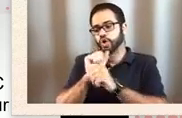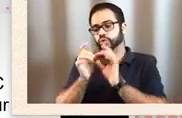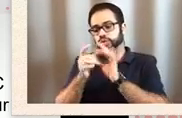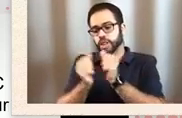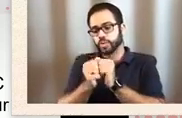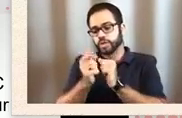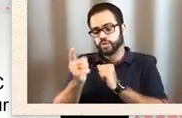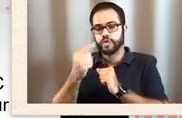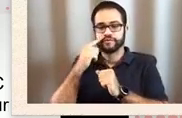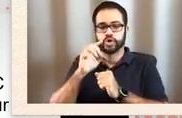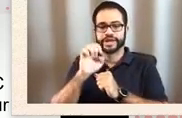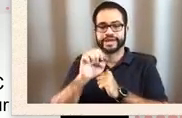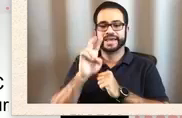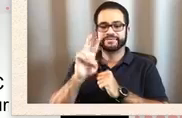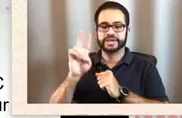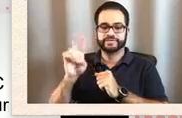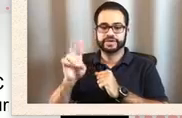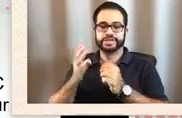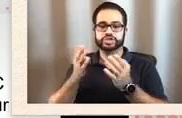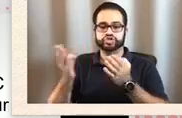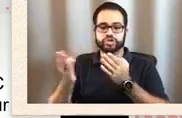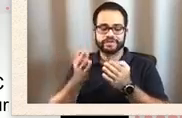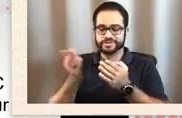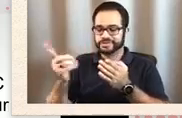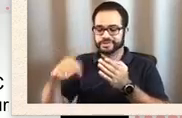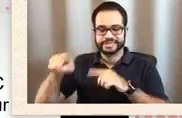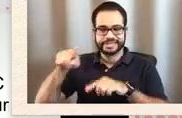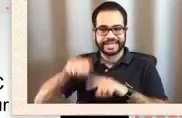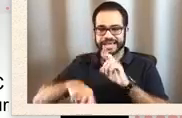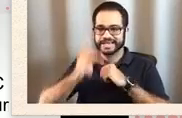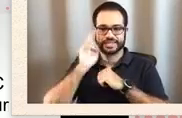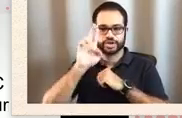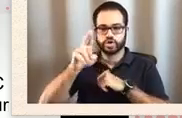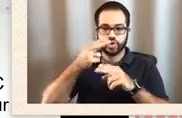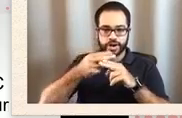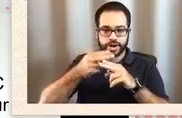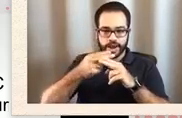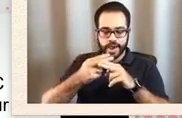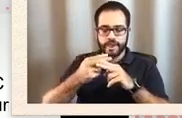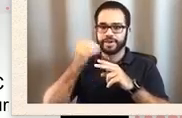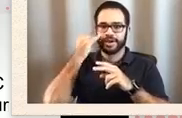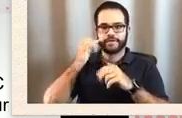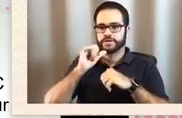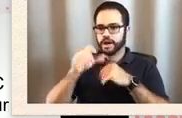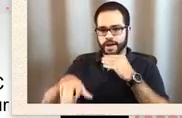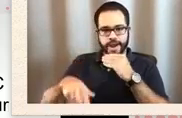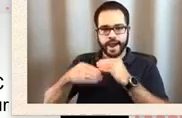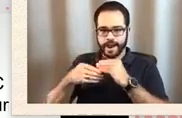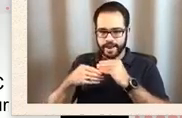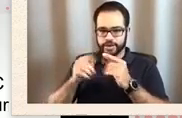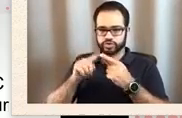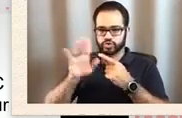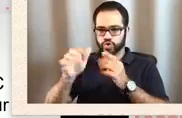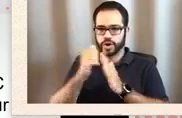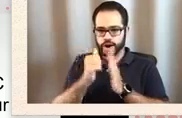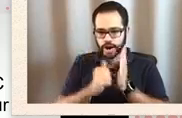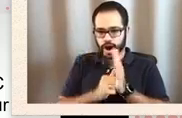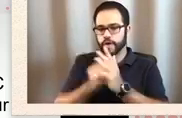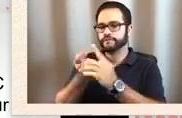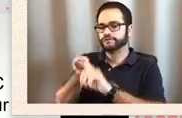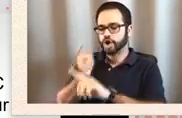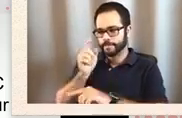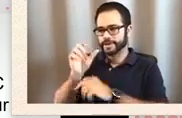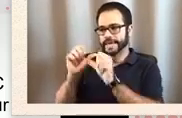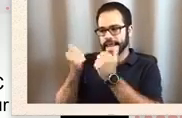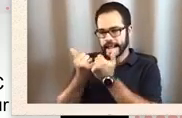service delivery, they can't see your name unless they were added to you by the agency owner or the